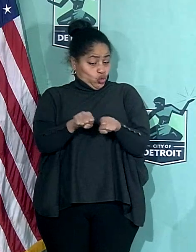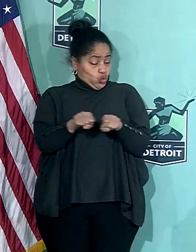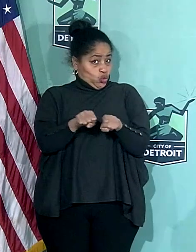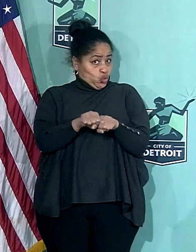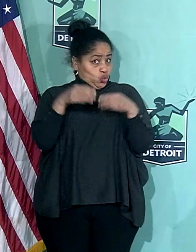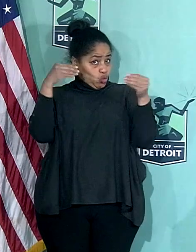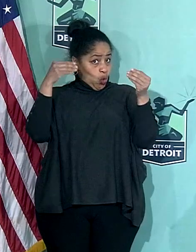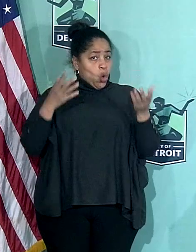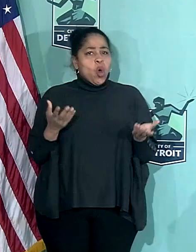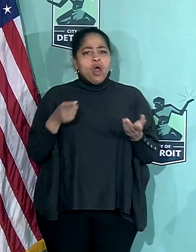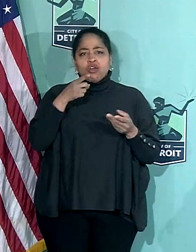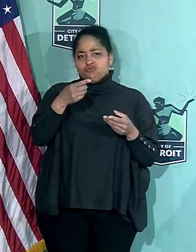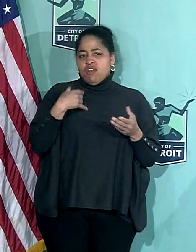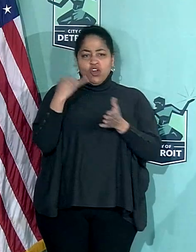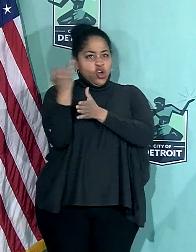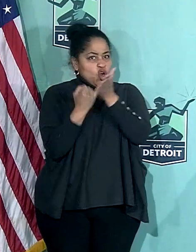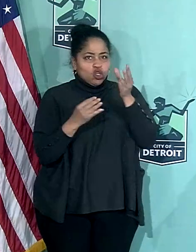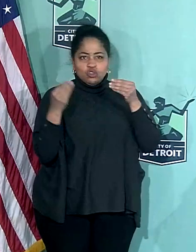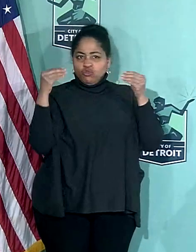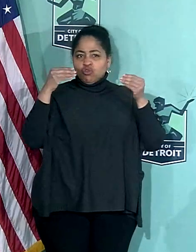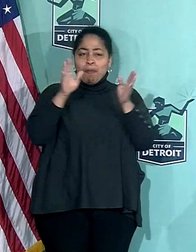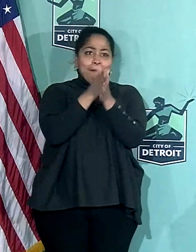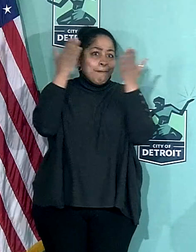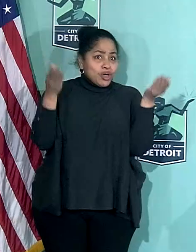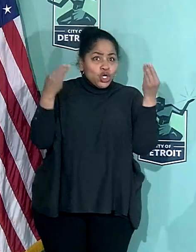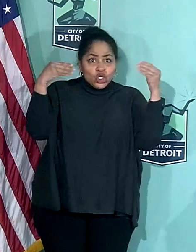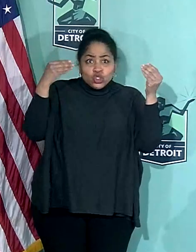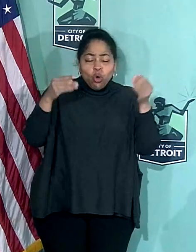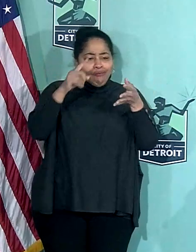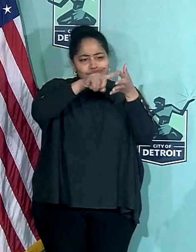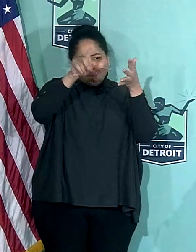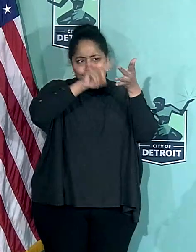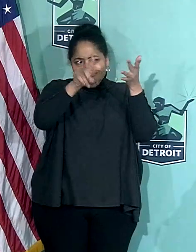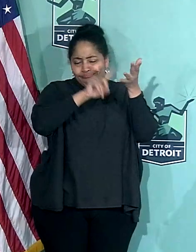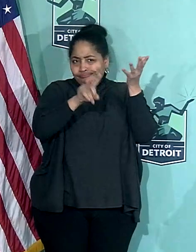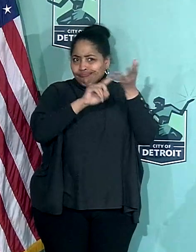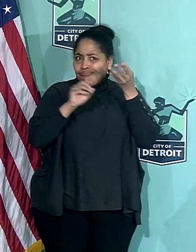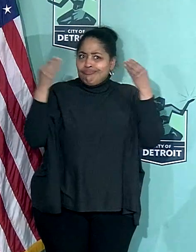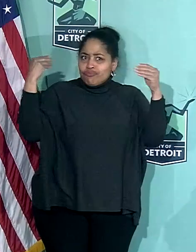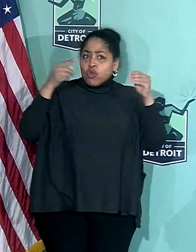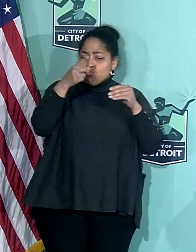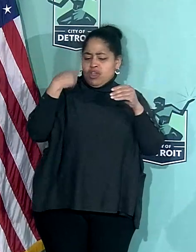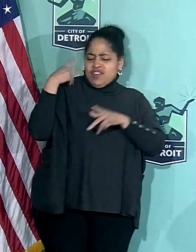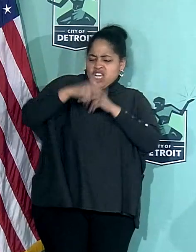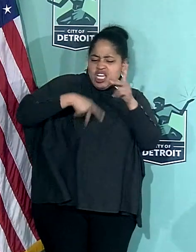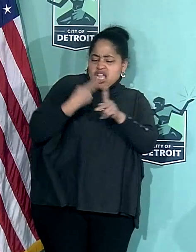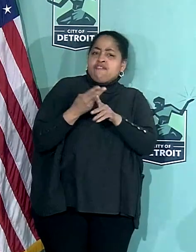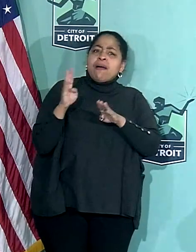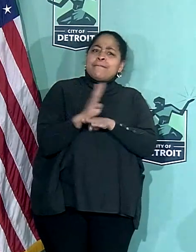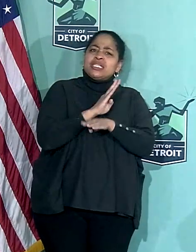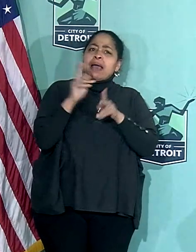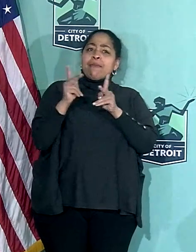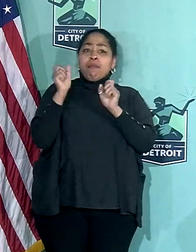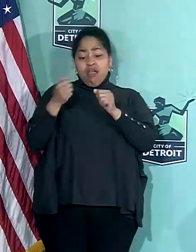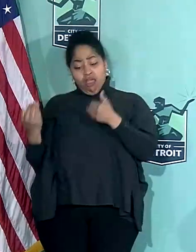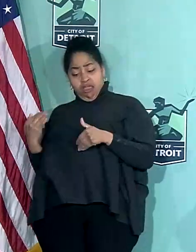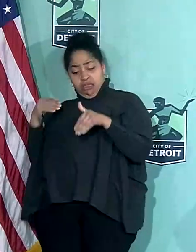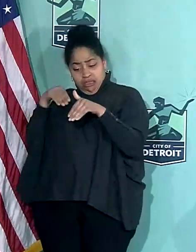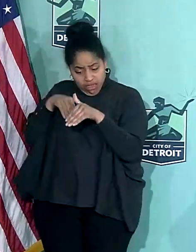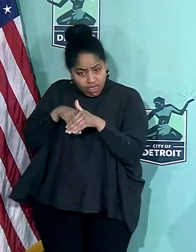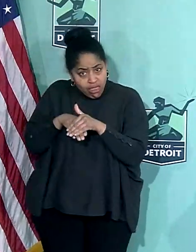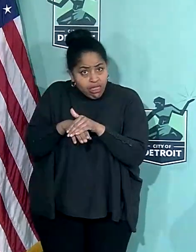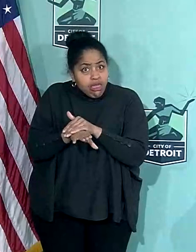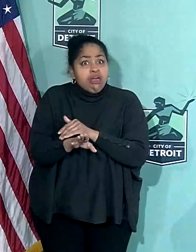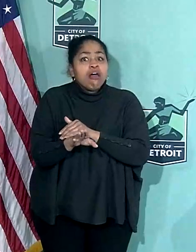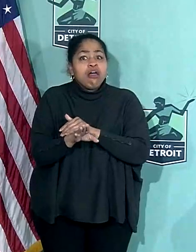an art store, if you've got a bookstore, you've got the kind of business that people can come in